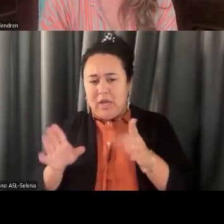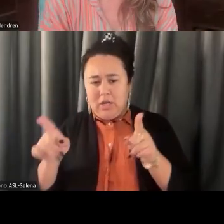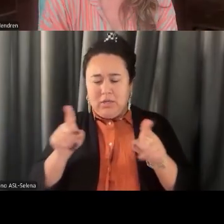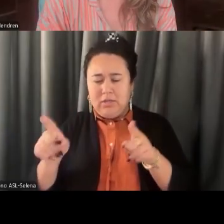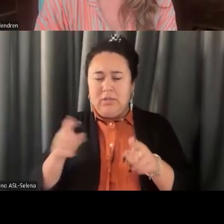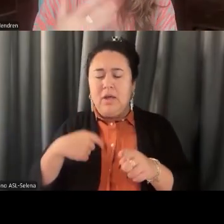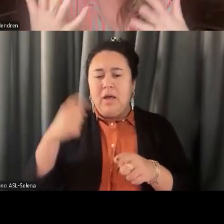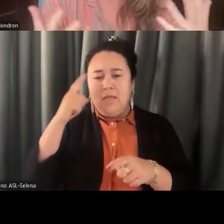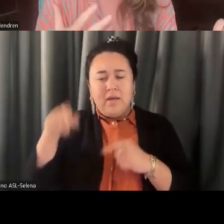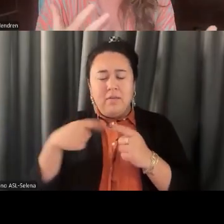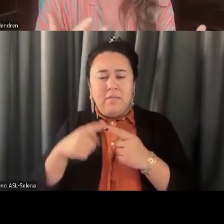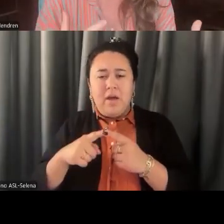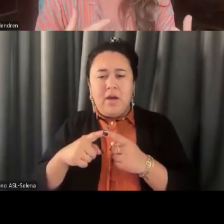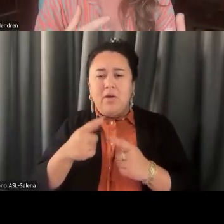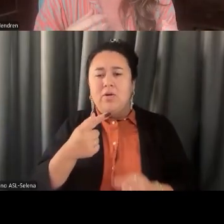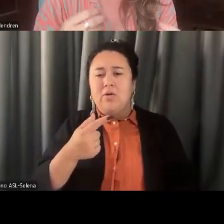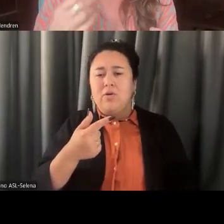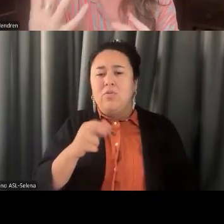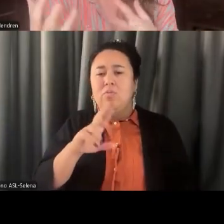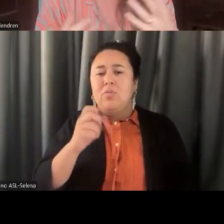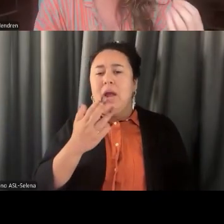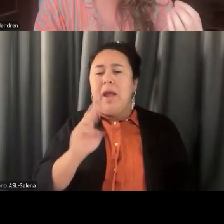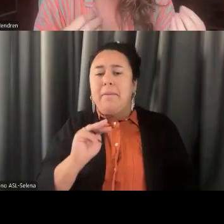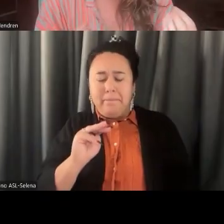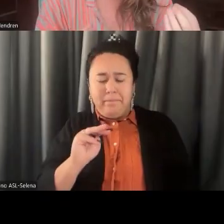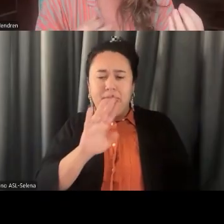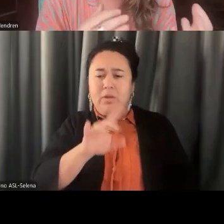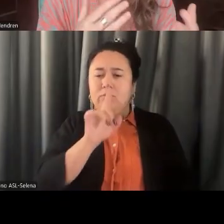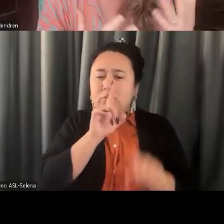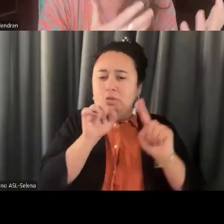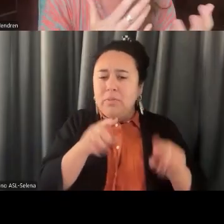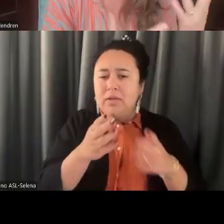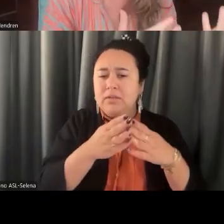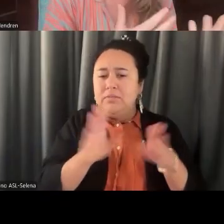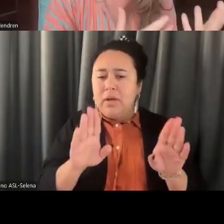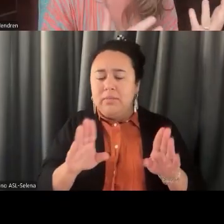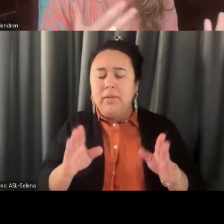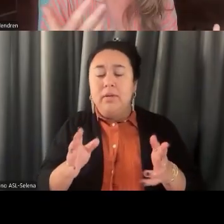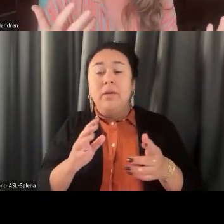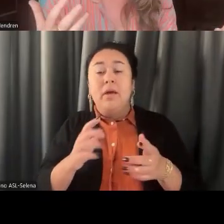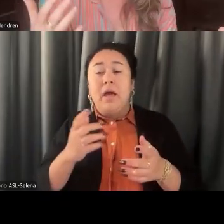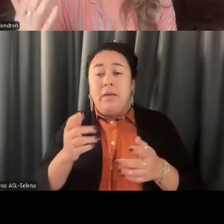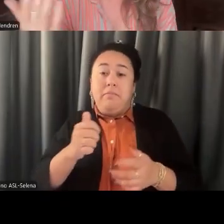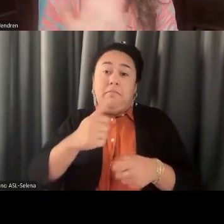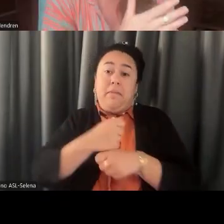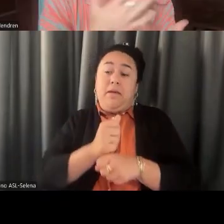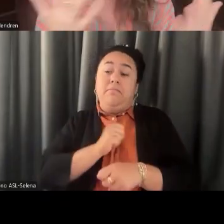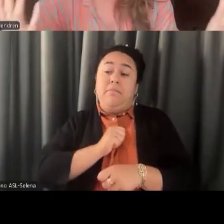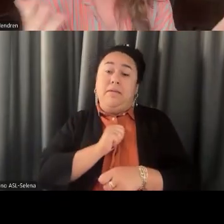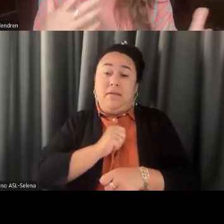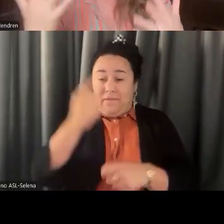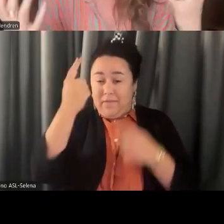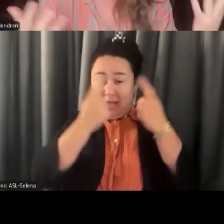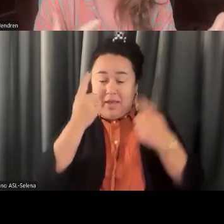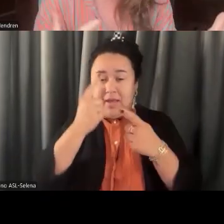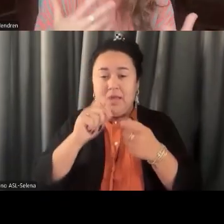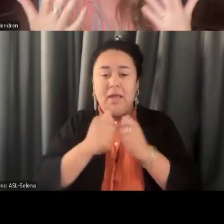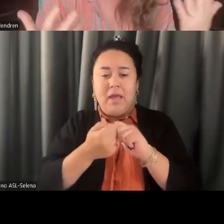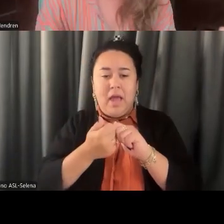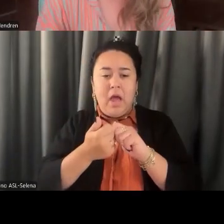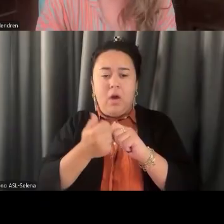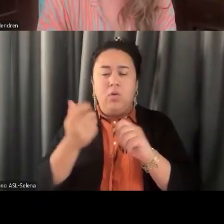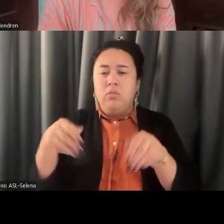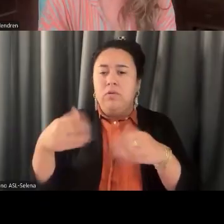in public and think, what would do justice to a world that's inaccessible, but also to ideas about disability that are just rife with cliches